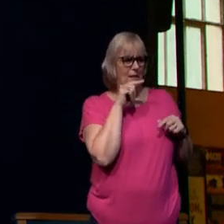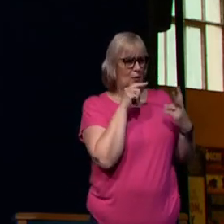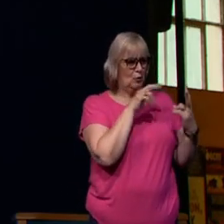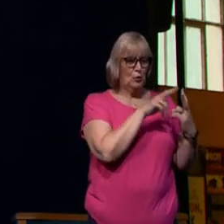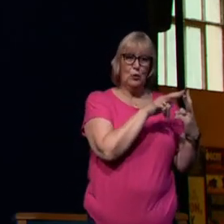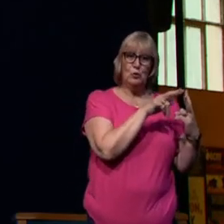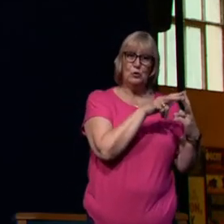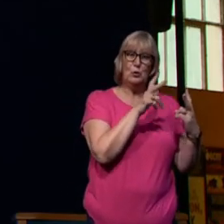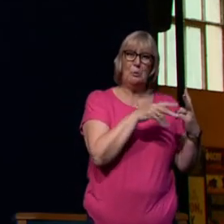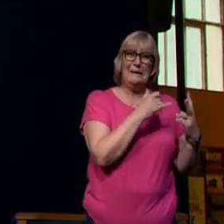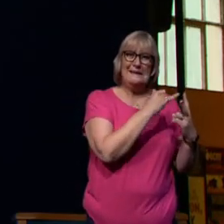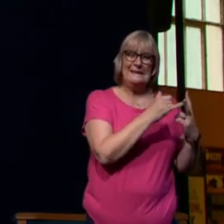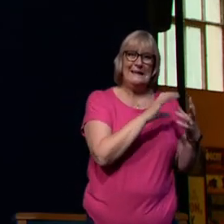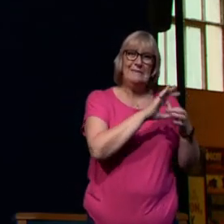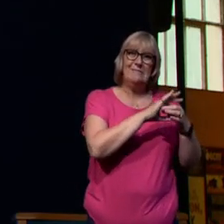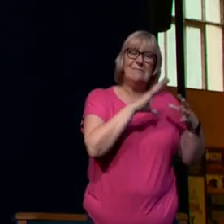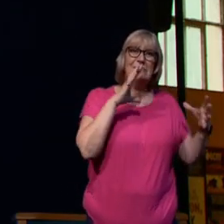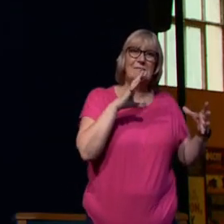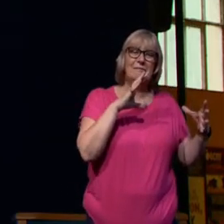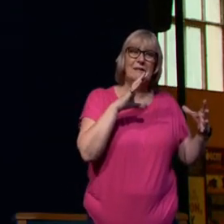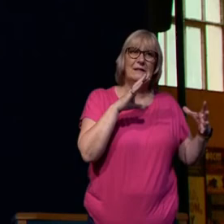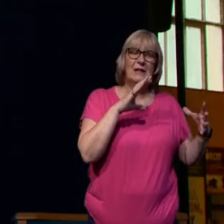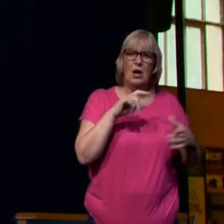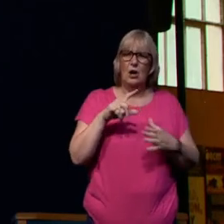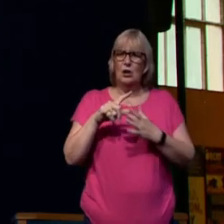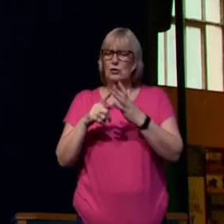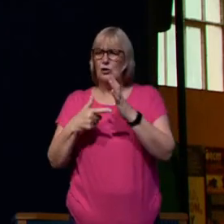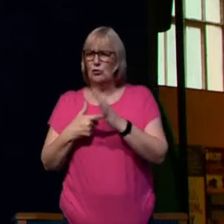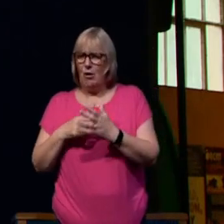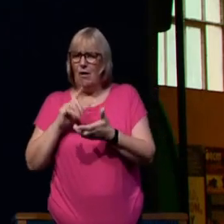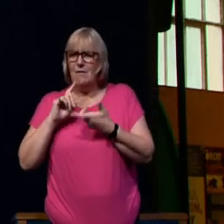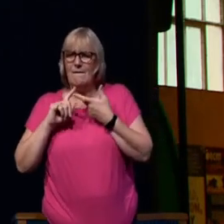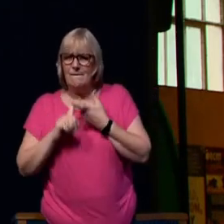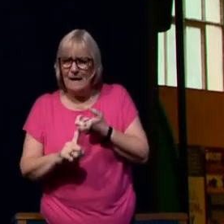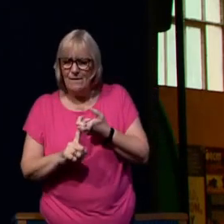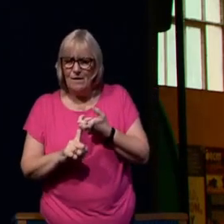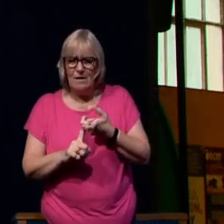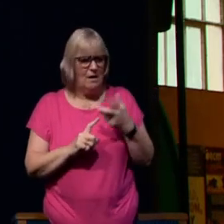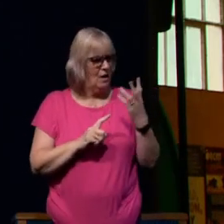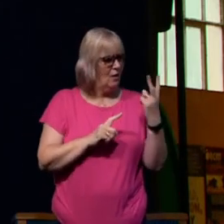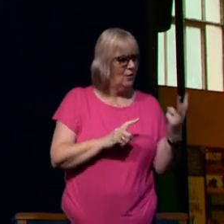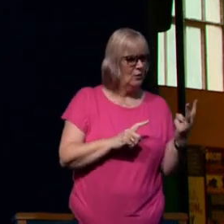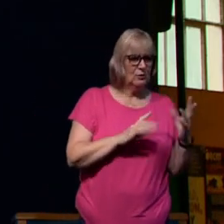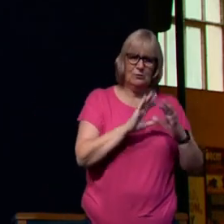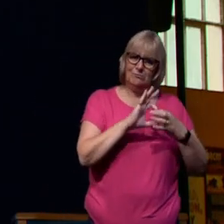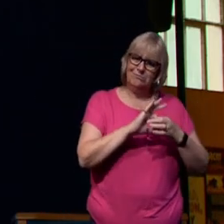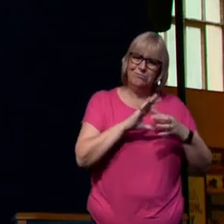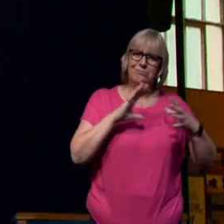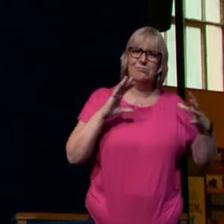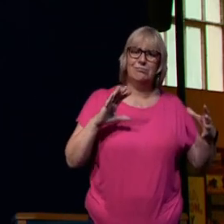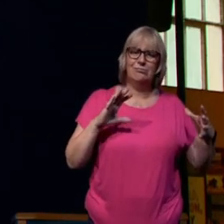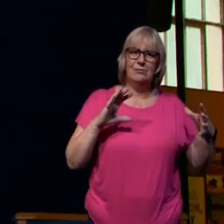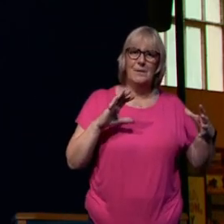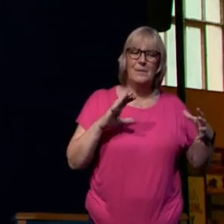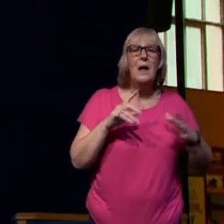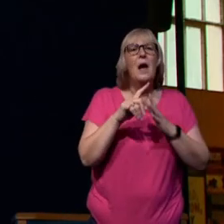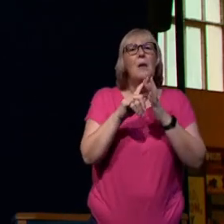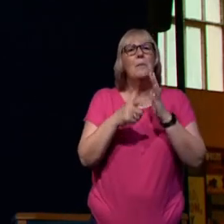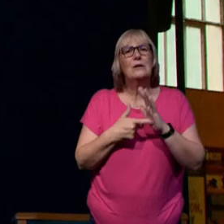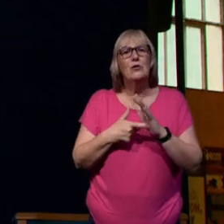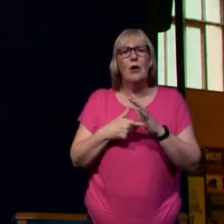them that made them faithful as I'd seen them? Do you know, with Uncle John, I really mean this. The closer you got to him, the more godly he